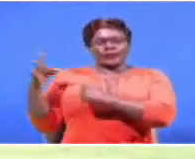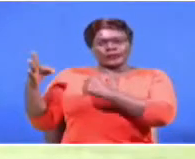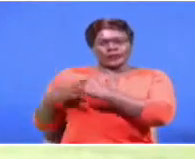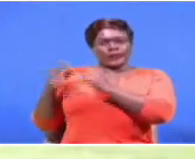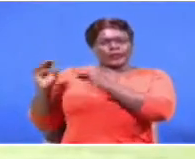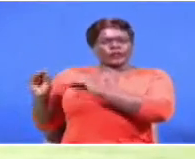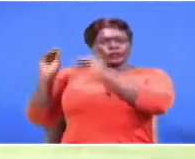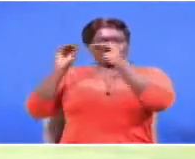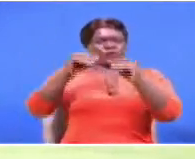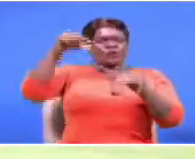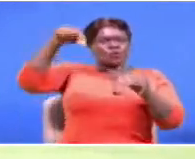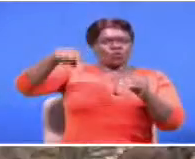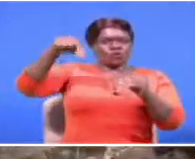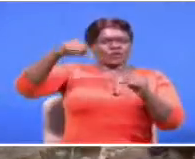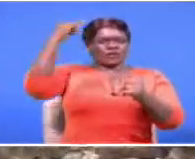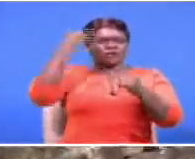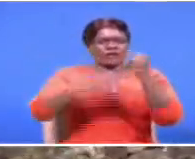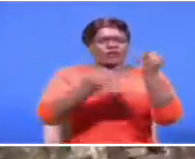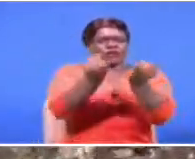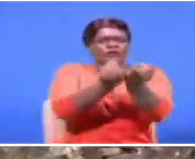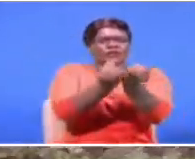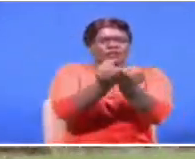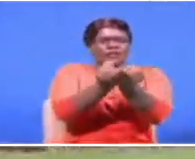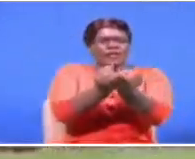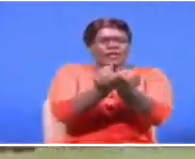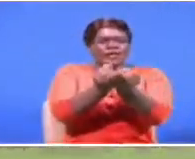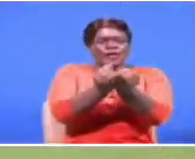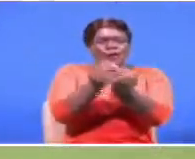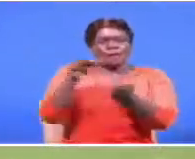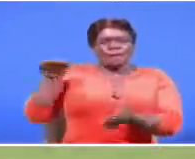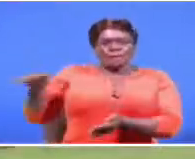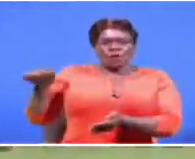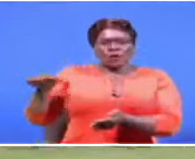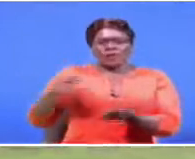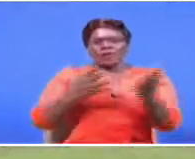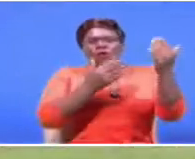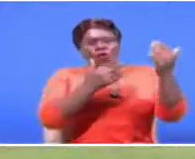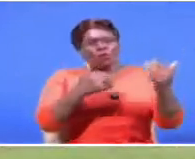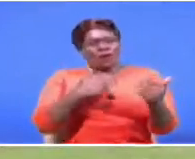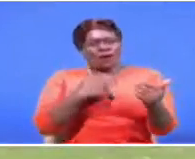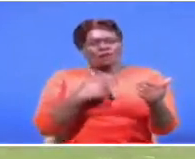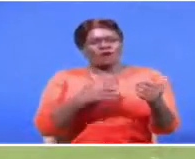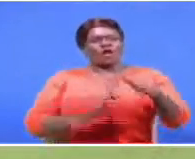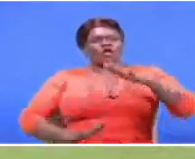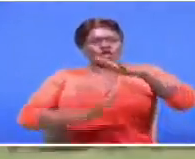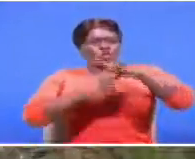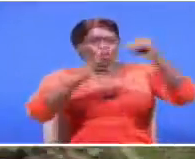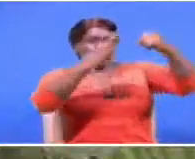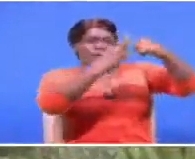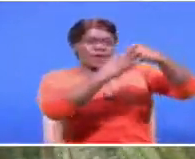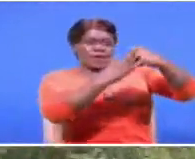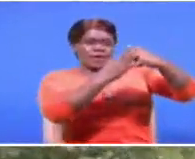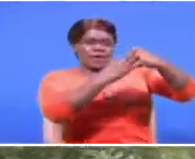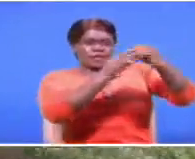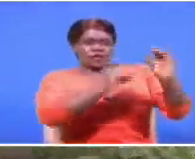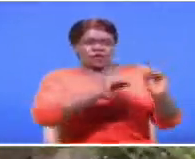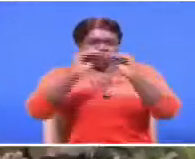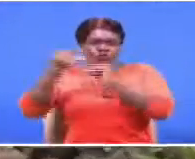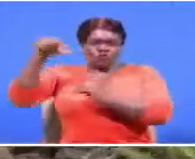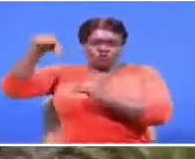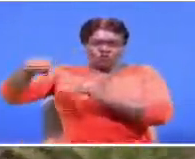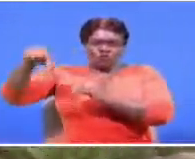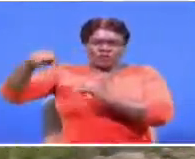the quarterfinals Saturday morning. So we look forward to having the top eight that will get into the